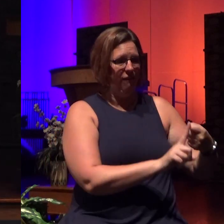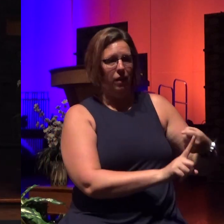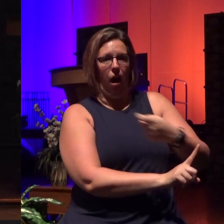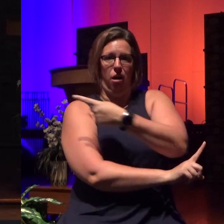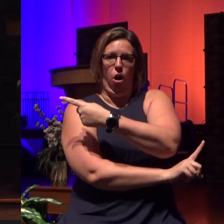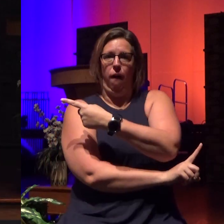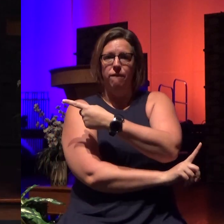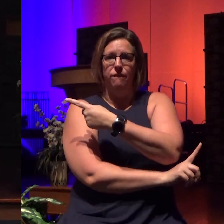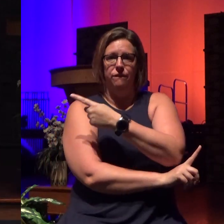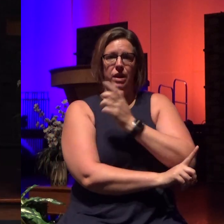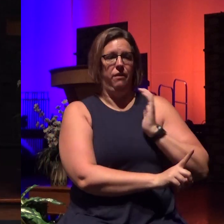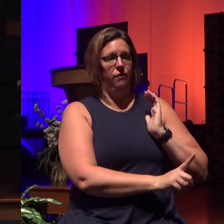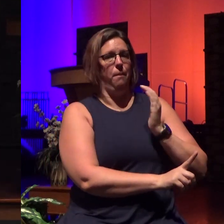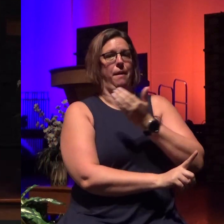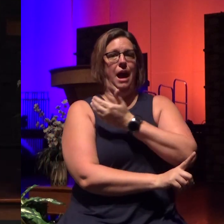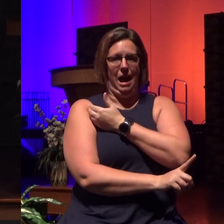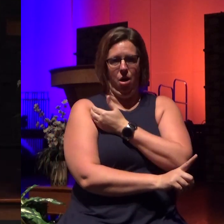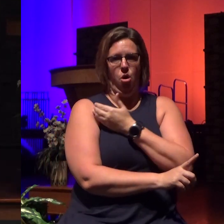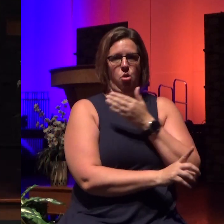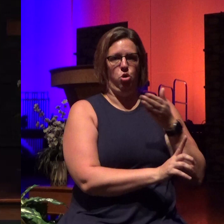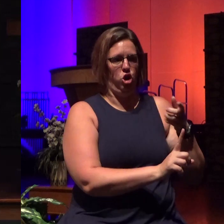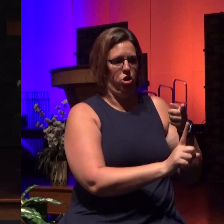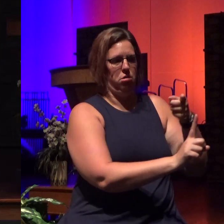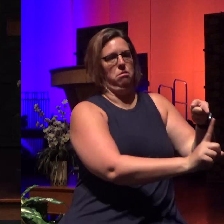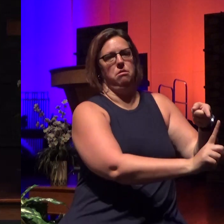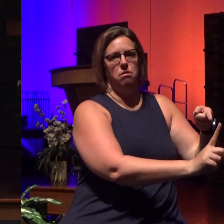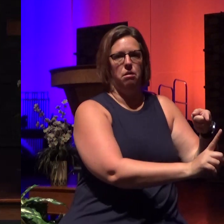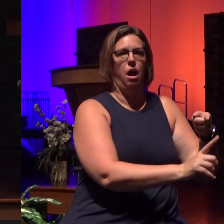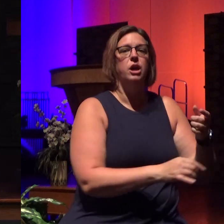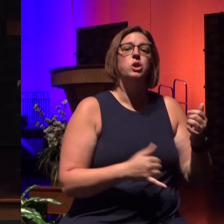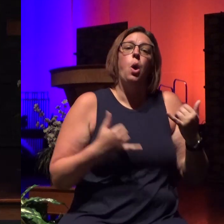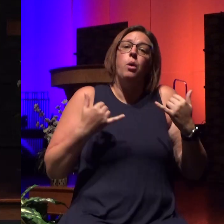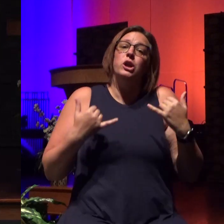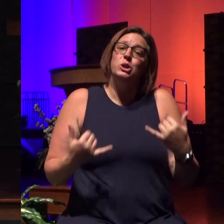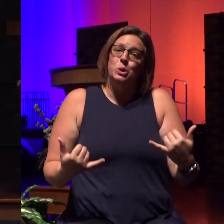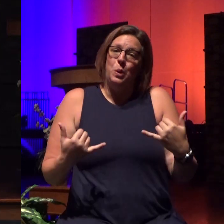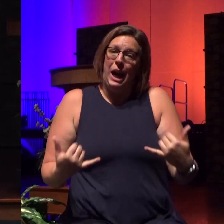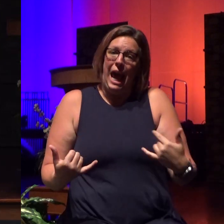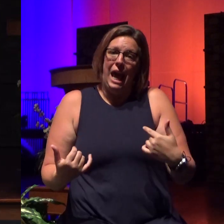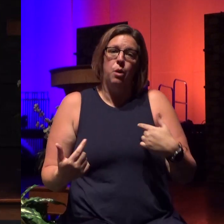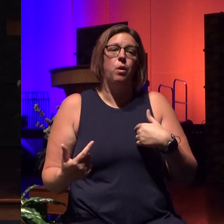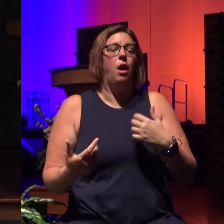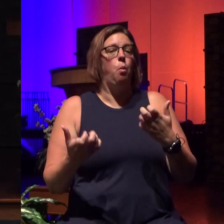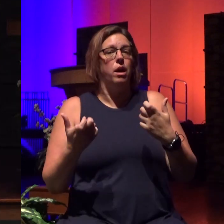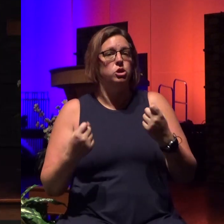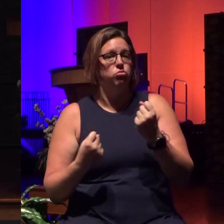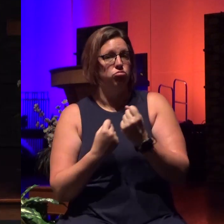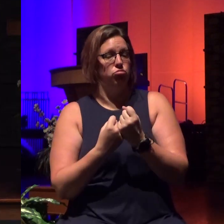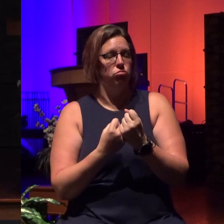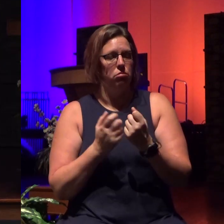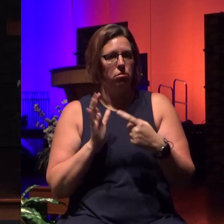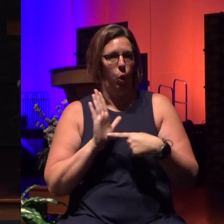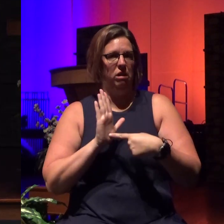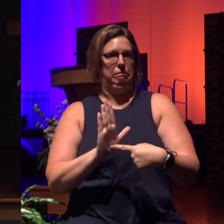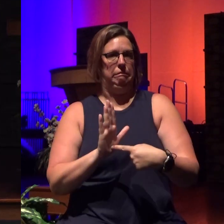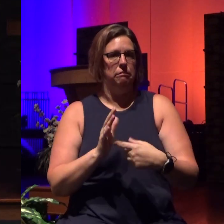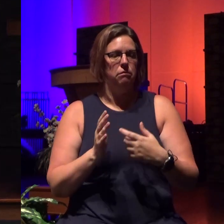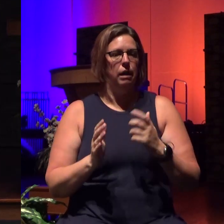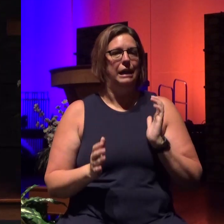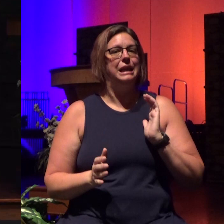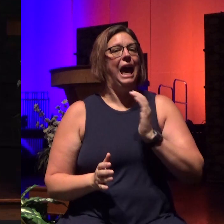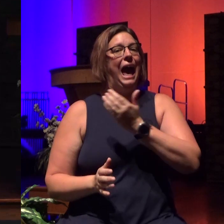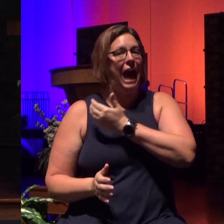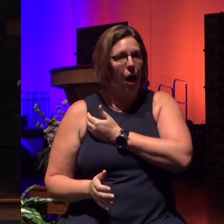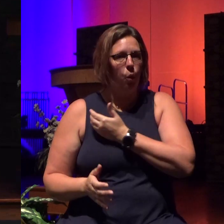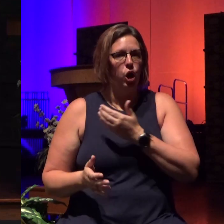through our service today, which I want to lean into and want to emphasize. Our very